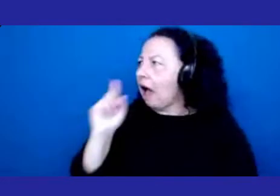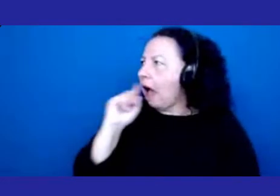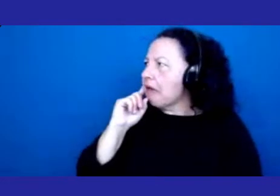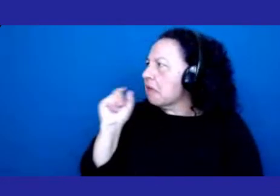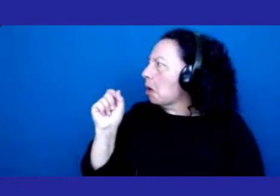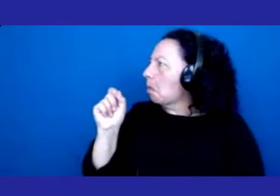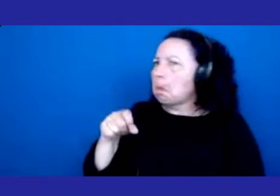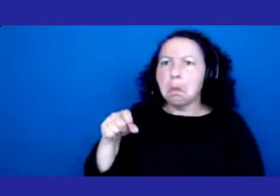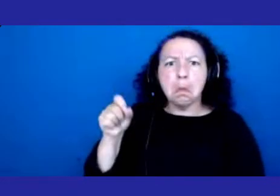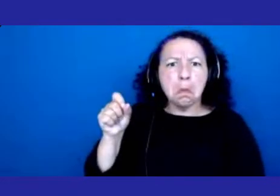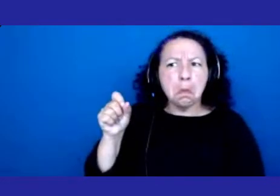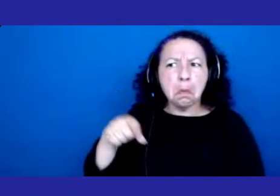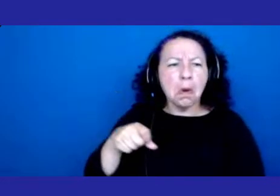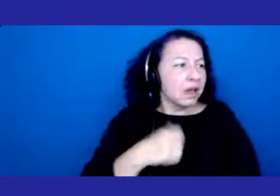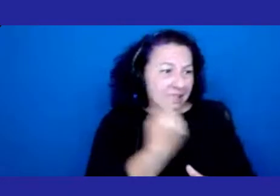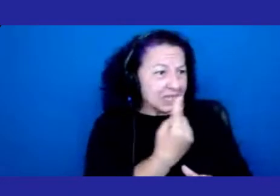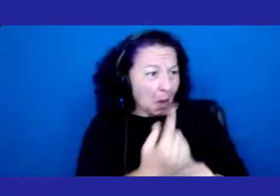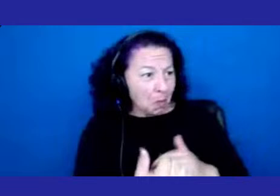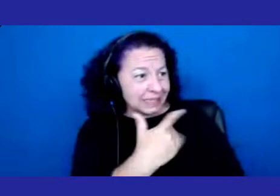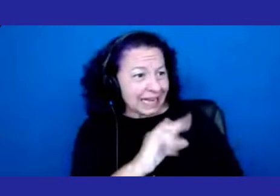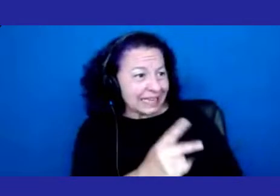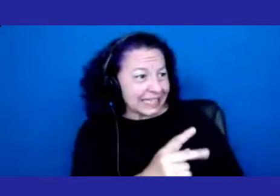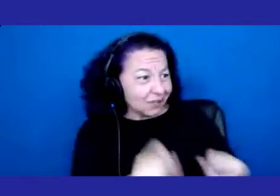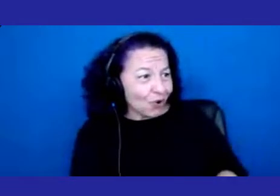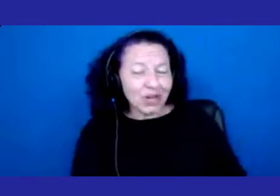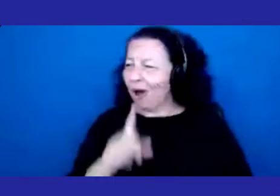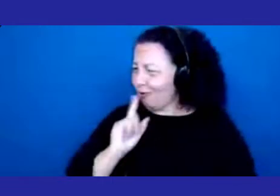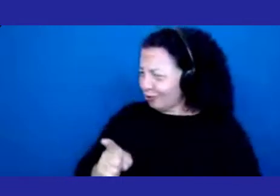can somebody send a link or something? Sure. Okay, great.